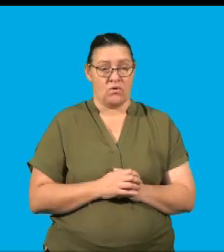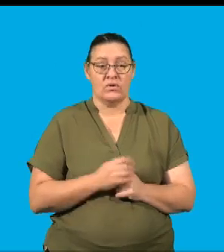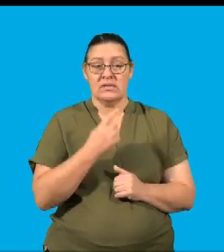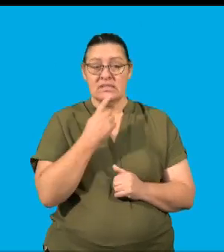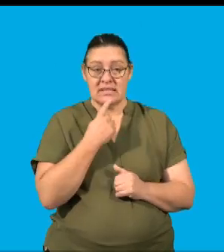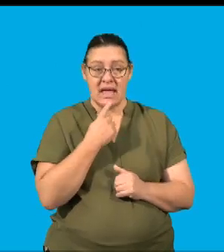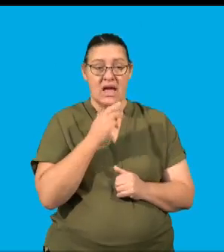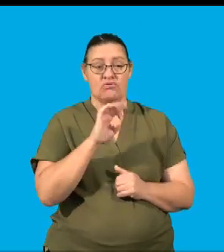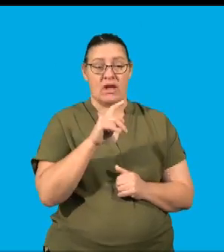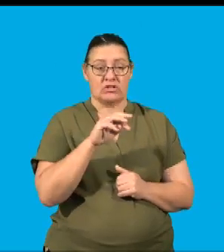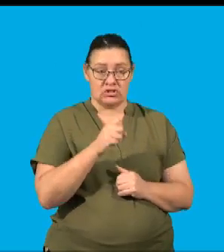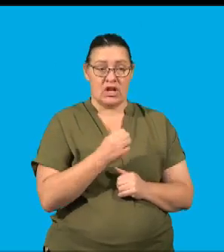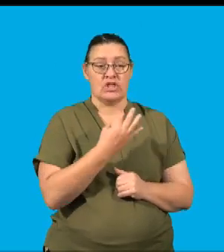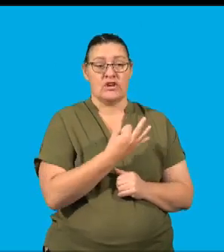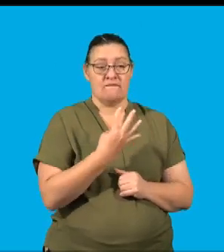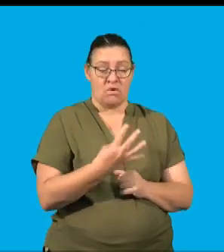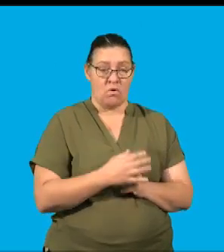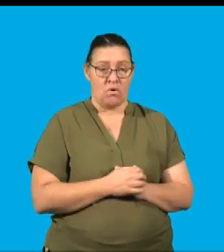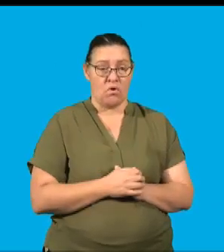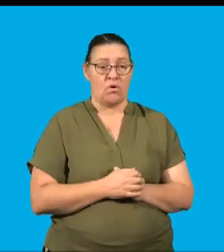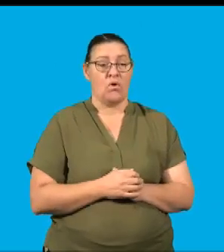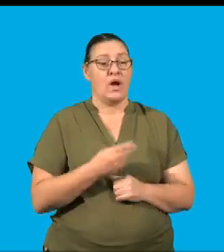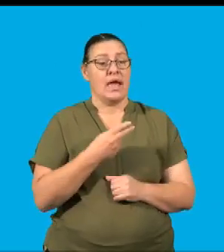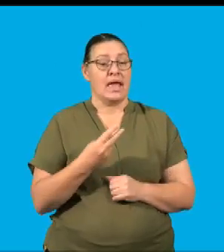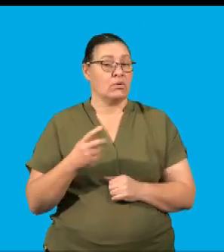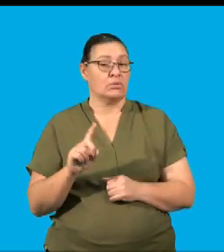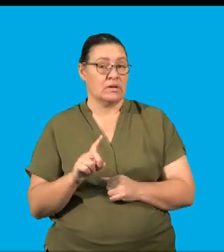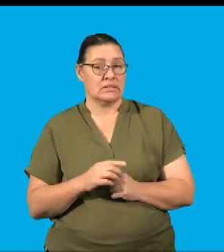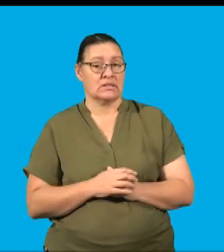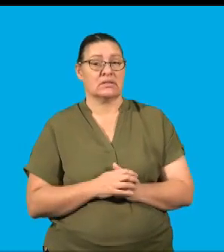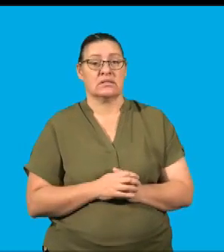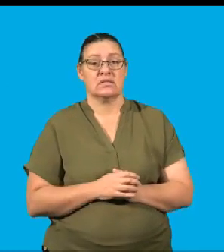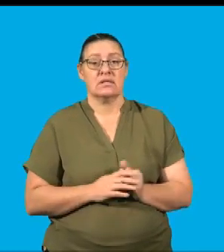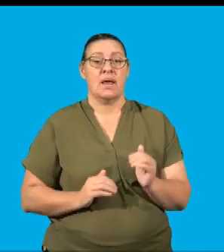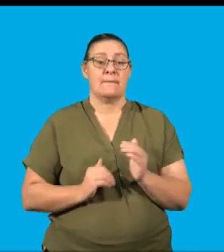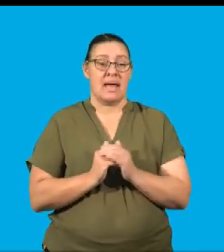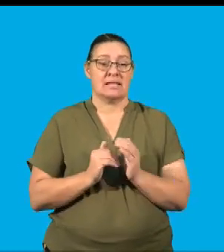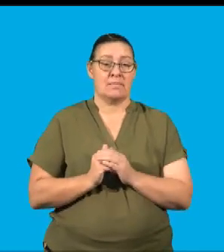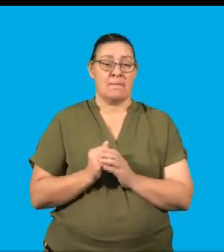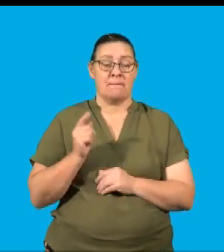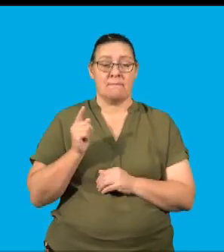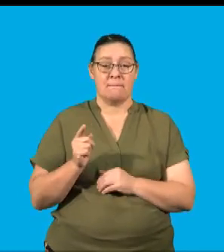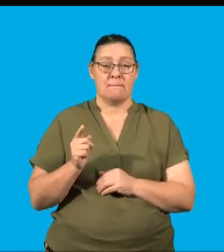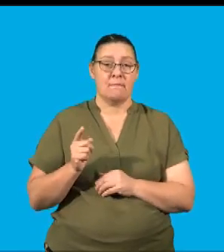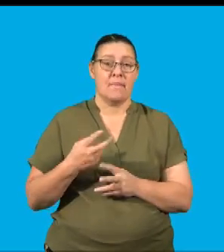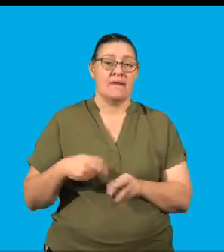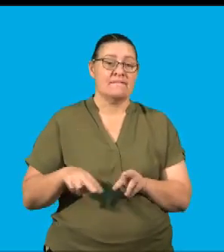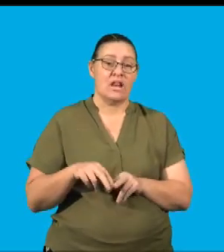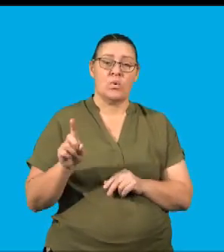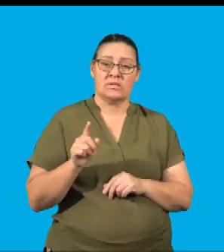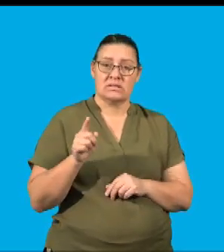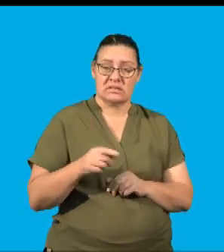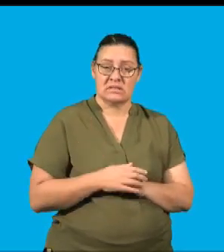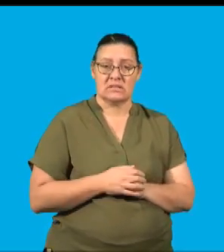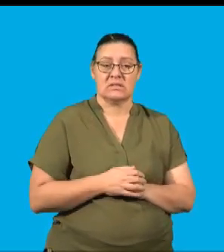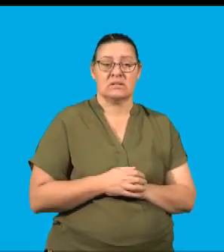Where you see range, you will write what? You will write 34 equals to. Where you see the maximum value, what is the maximum value of